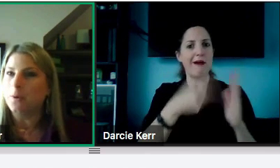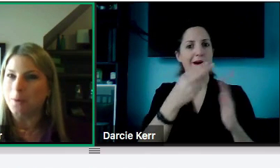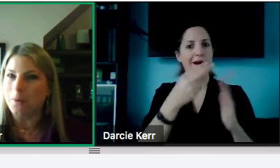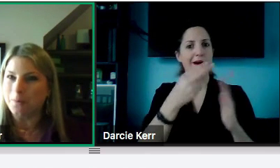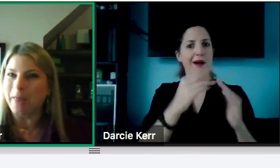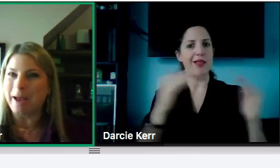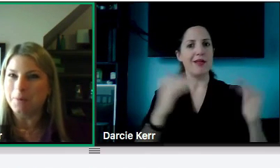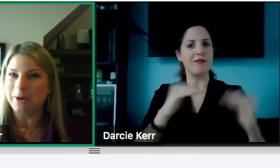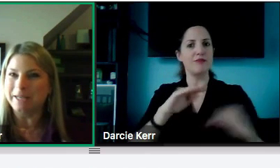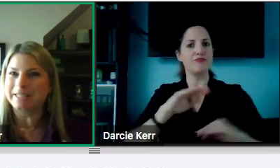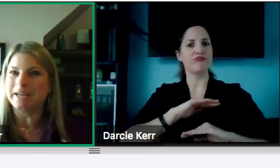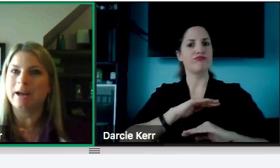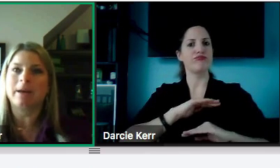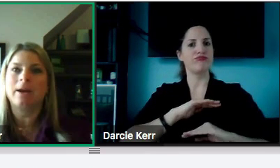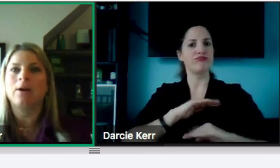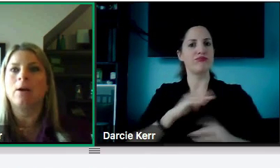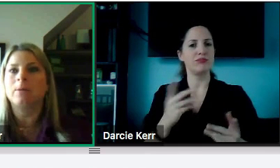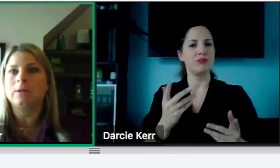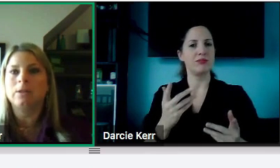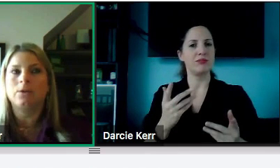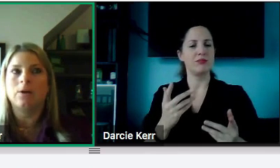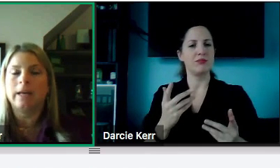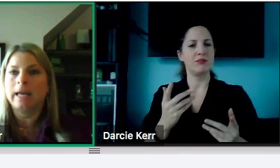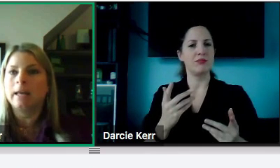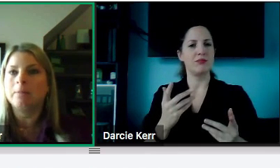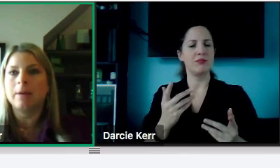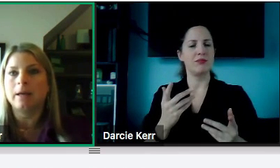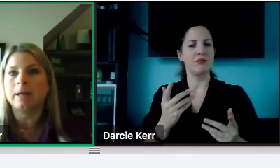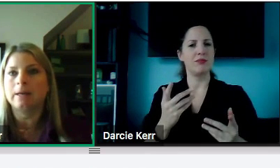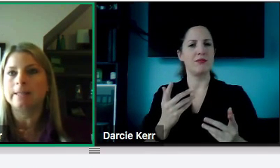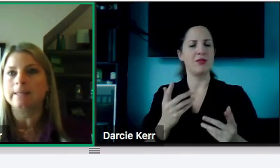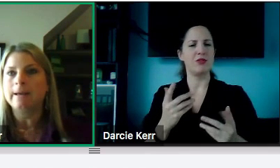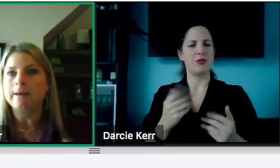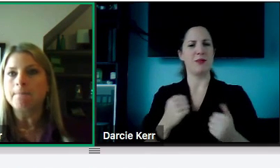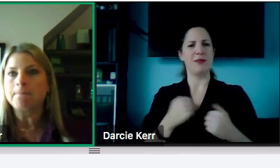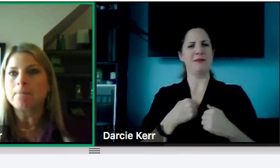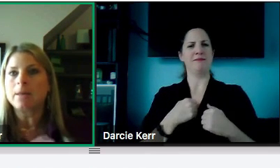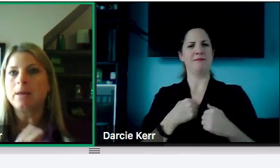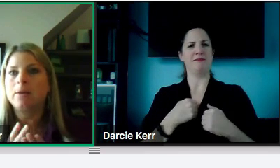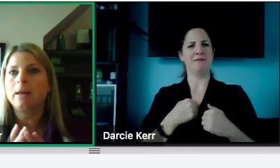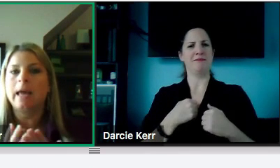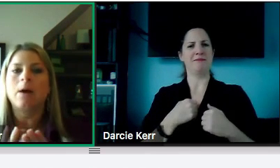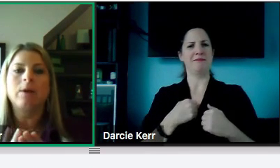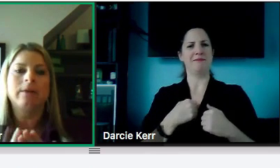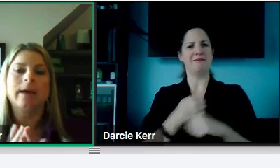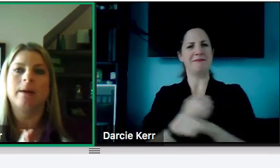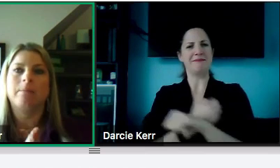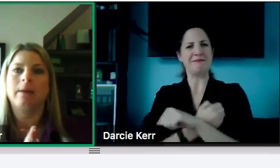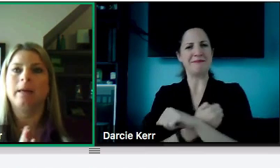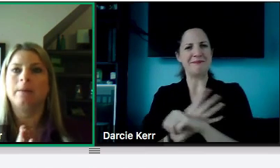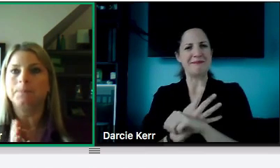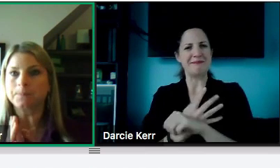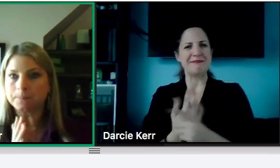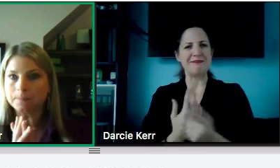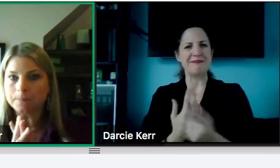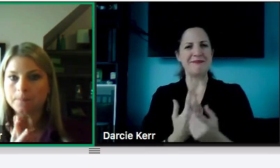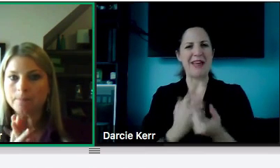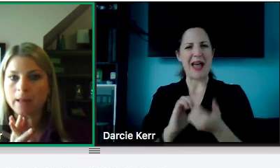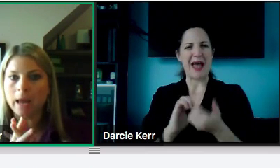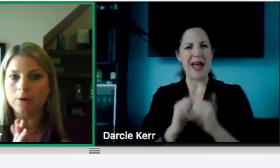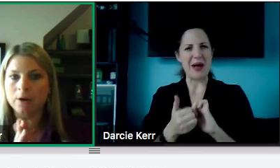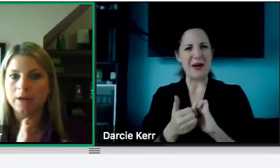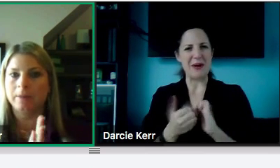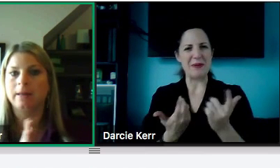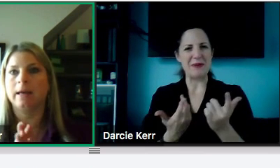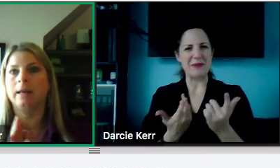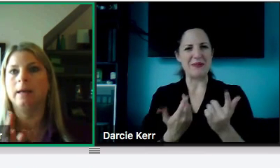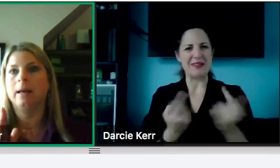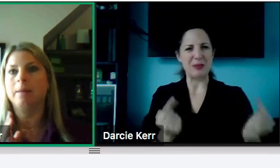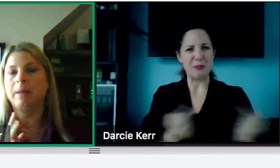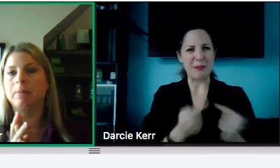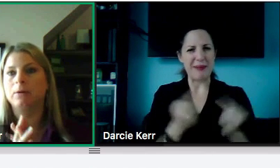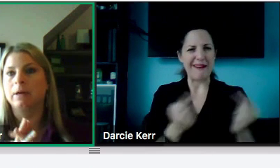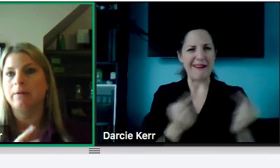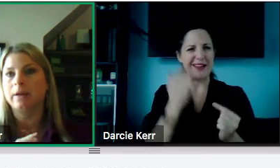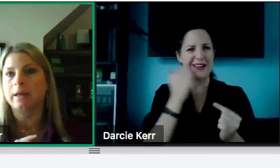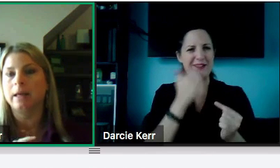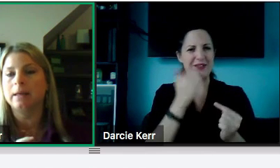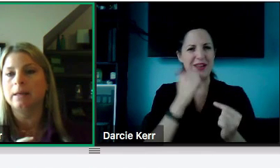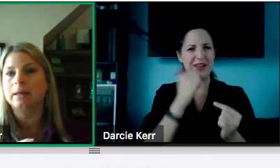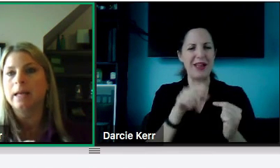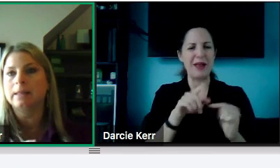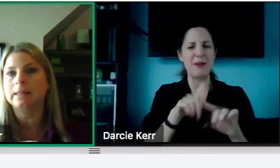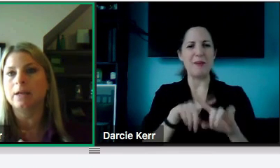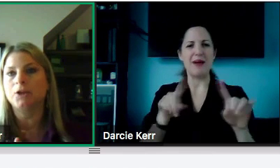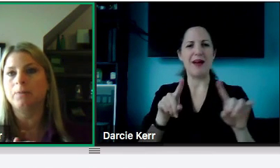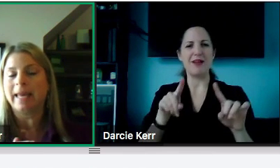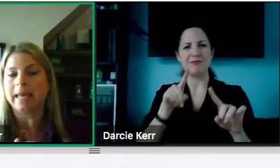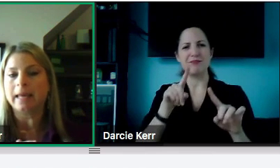at that point in time, my hair almost stood on end, because you think, how could that be? How could it be that people are